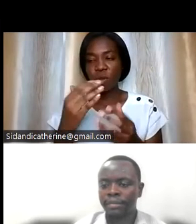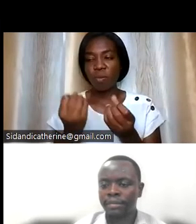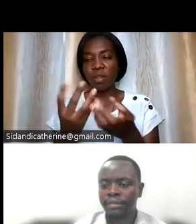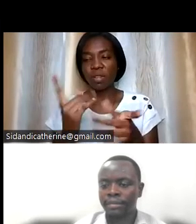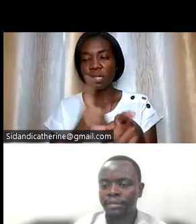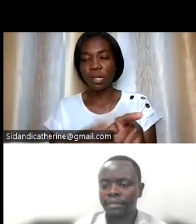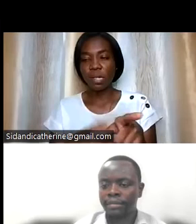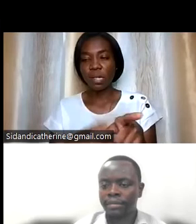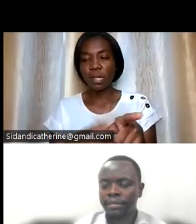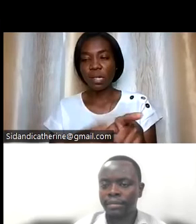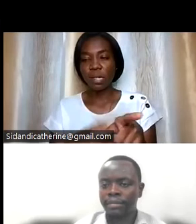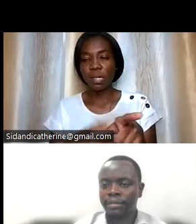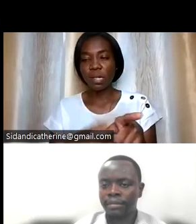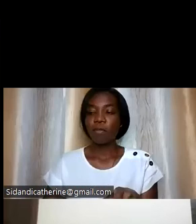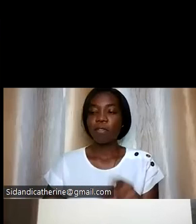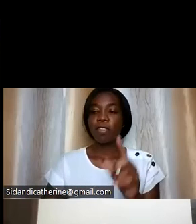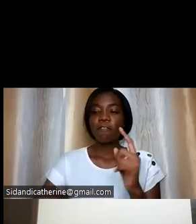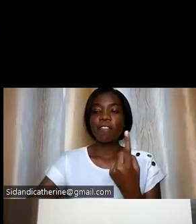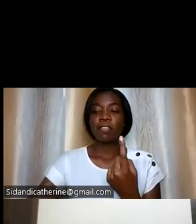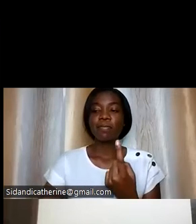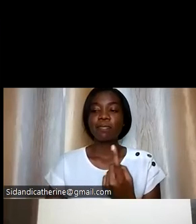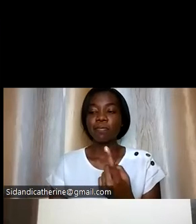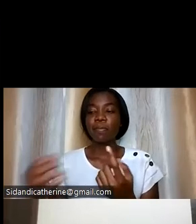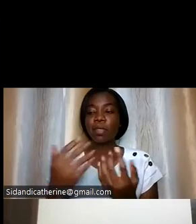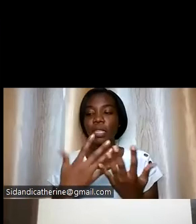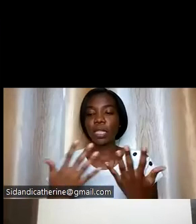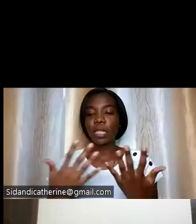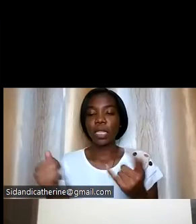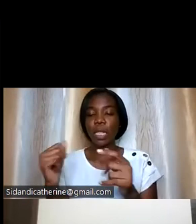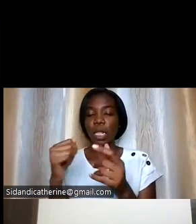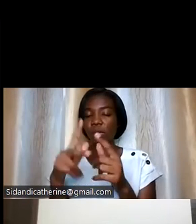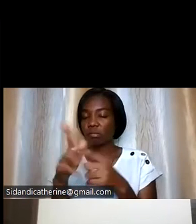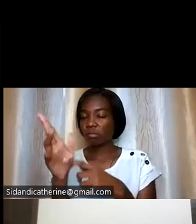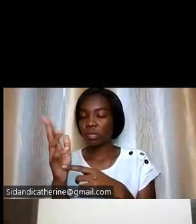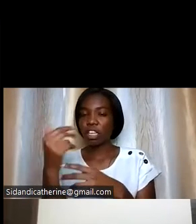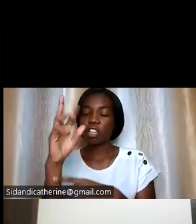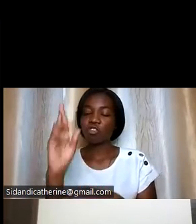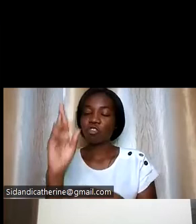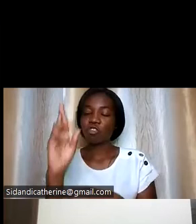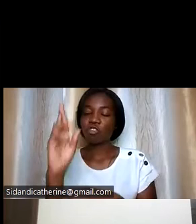costs, the first cost to be cut is HR. But I think leaders,